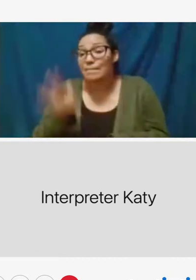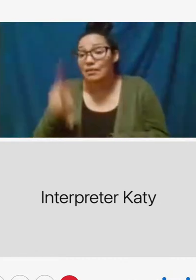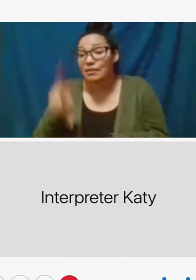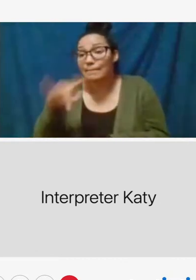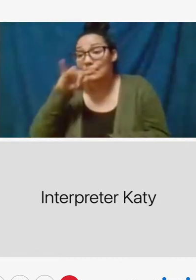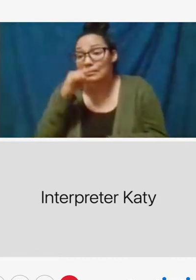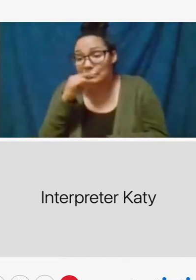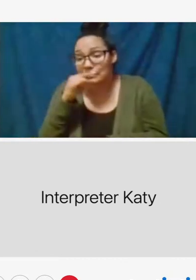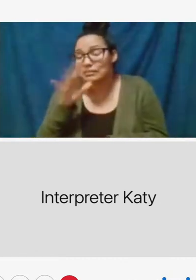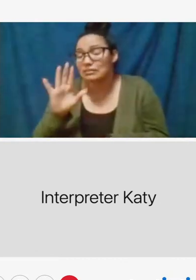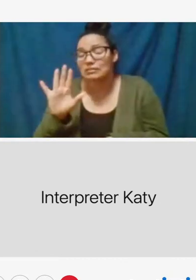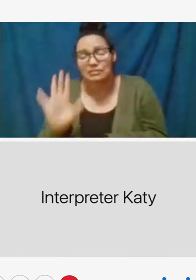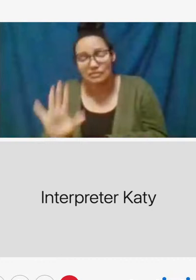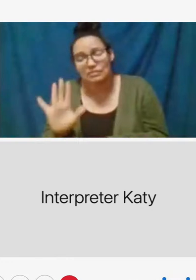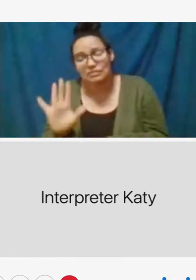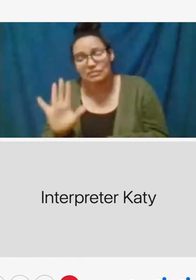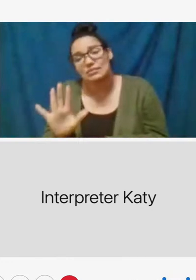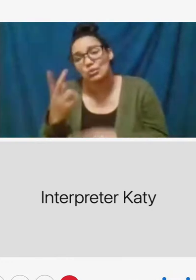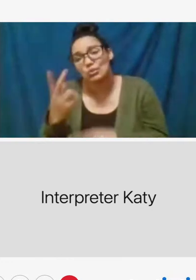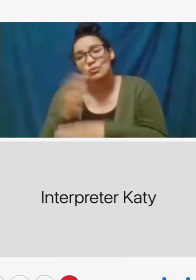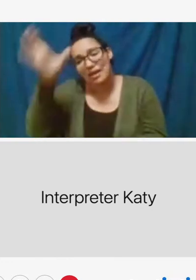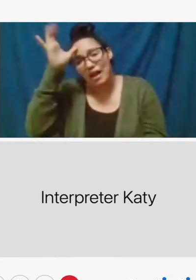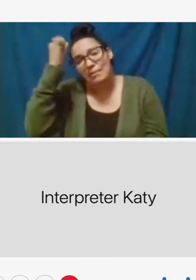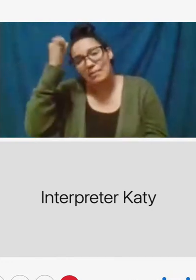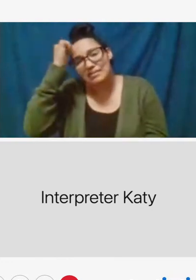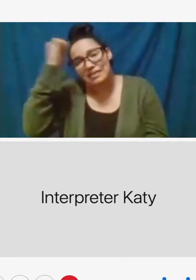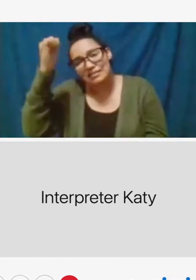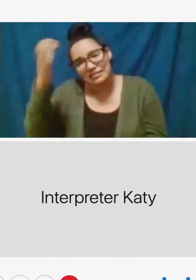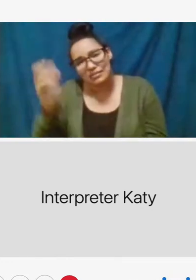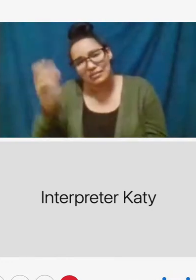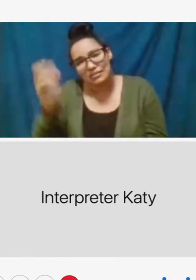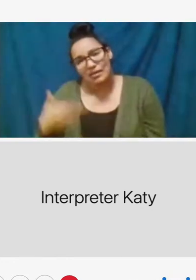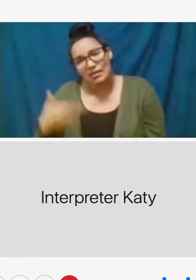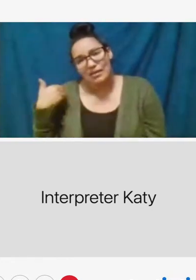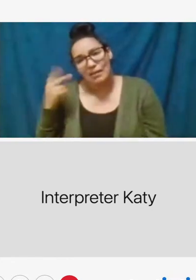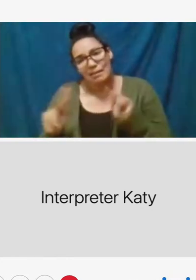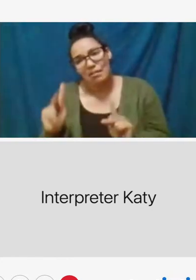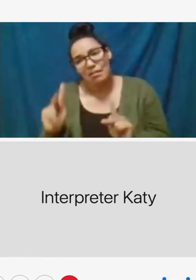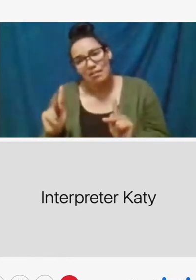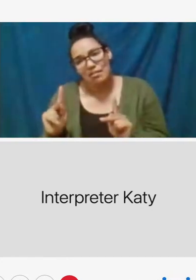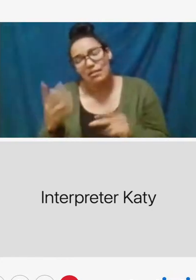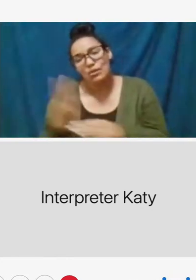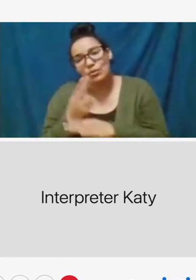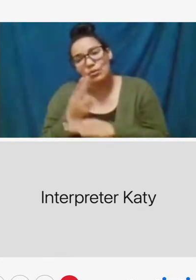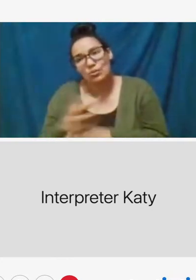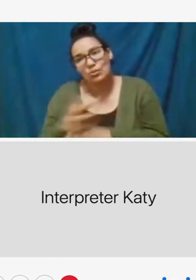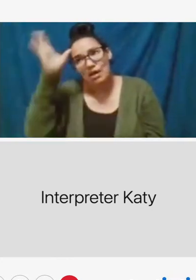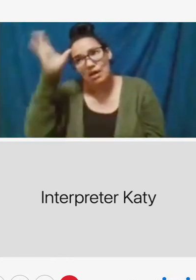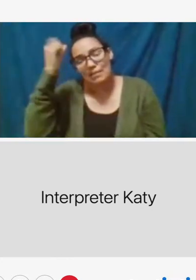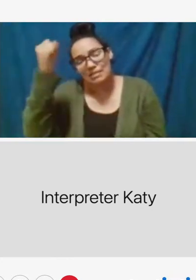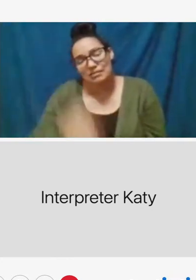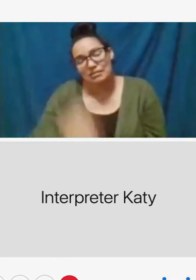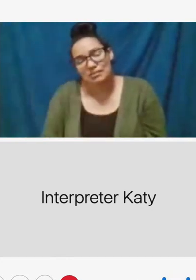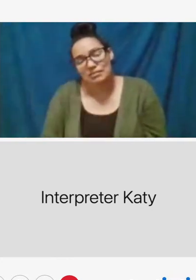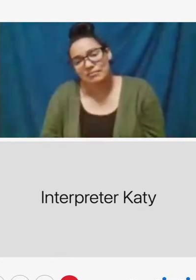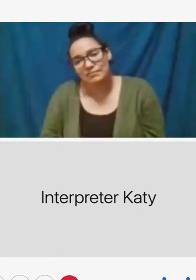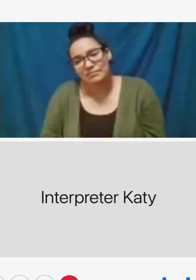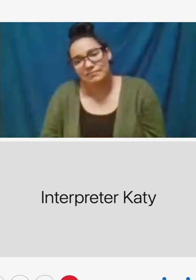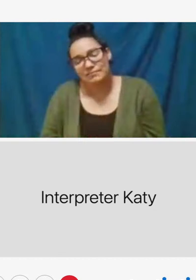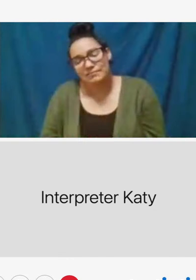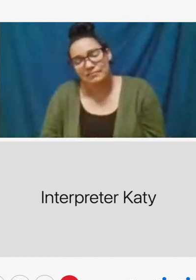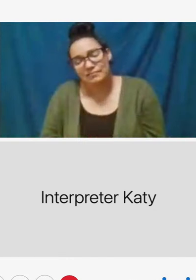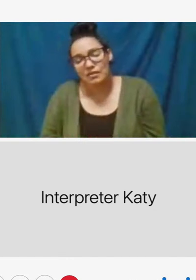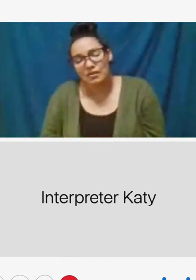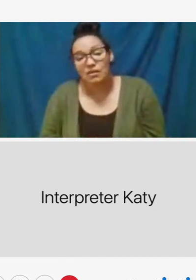common sense young people let's use some common sense it is your